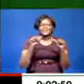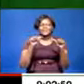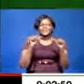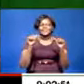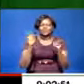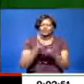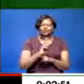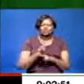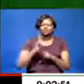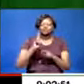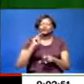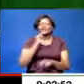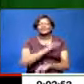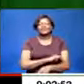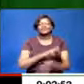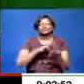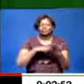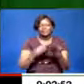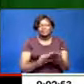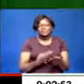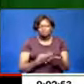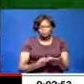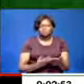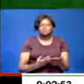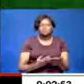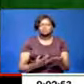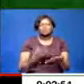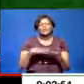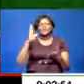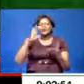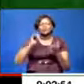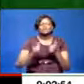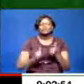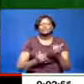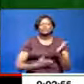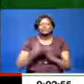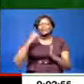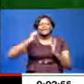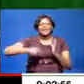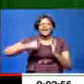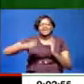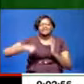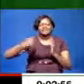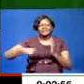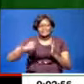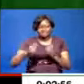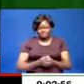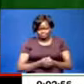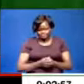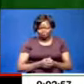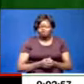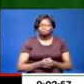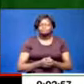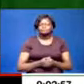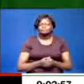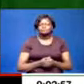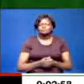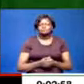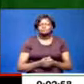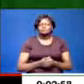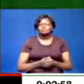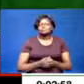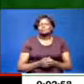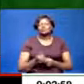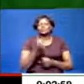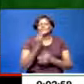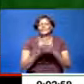of our natural resources, particularly through manufacturing and industrialization, both of